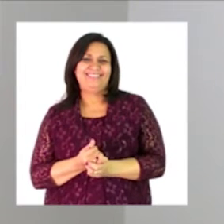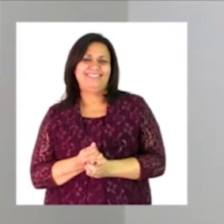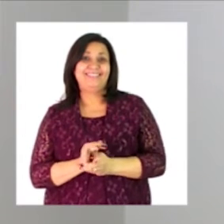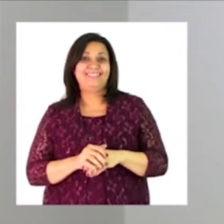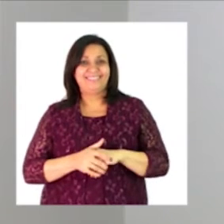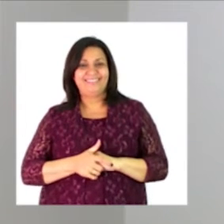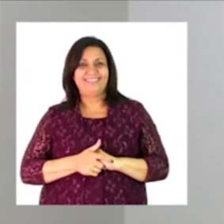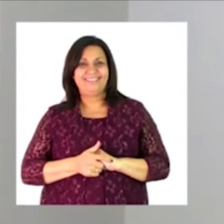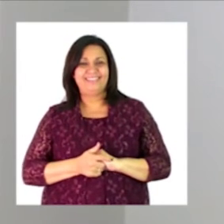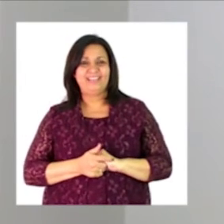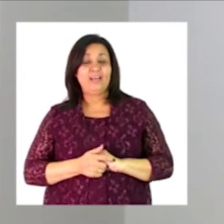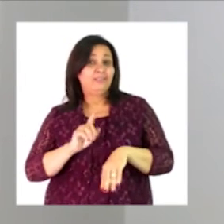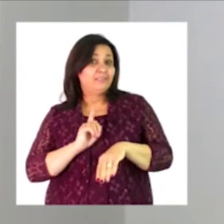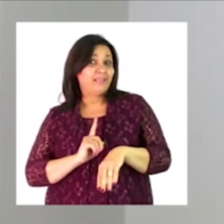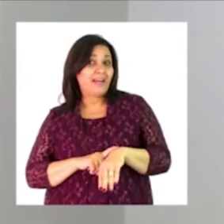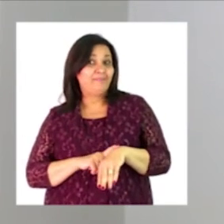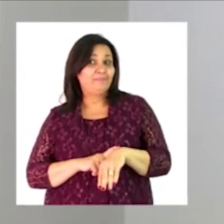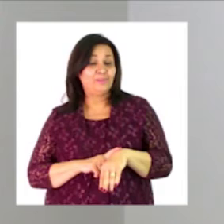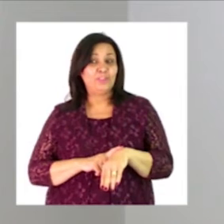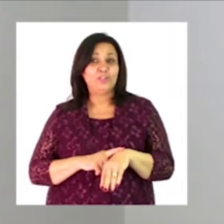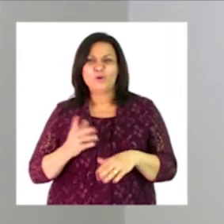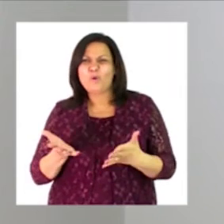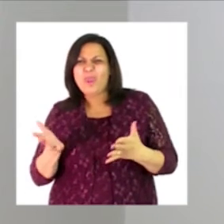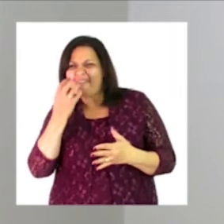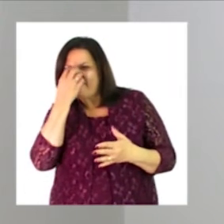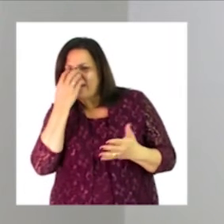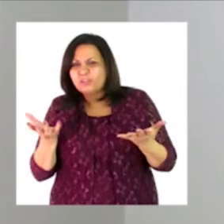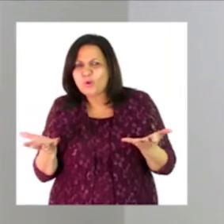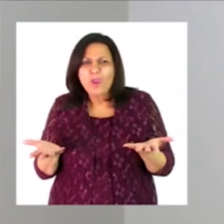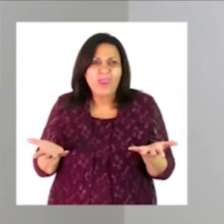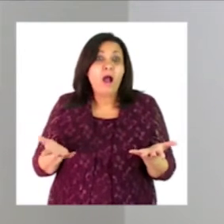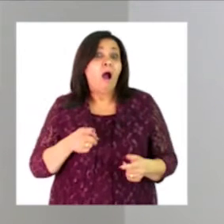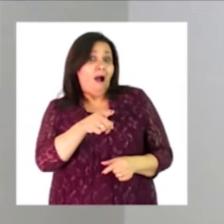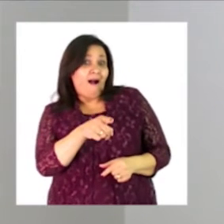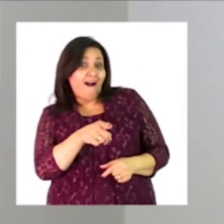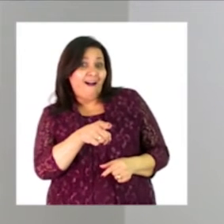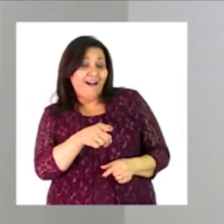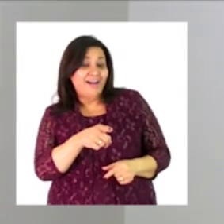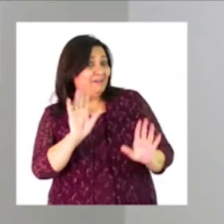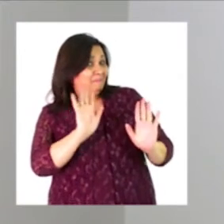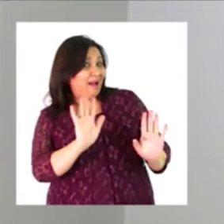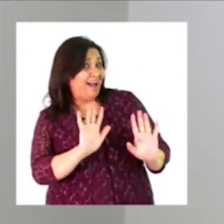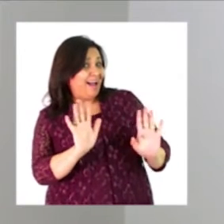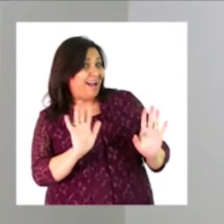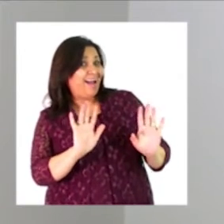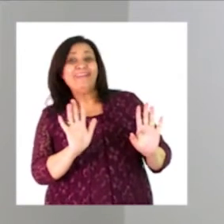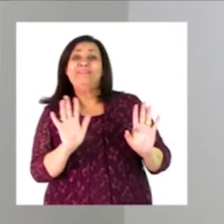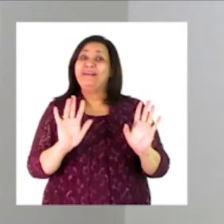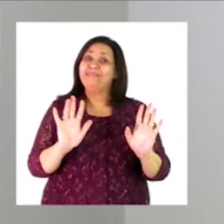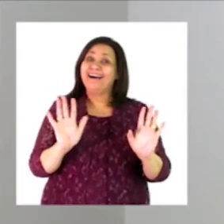sanitized. Now it's time to invite Zoshi. It's time to say